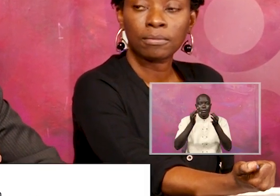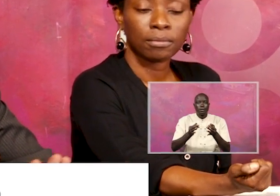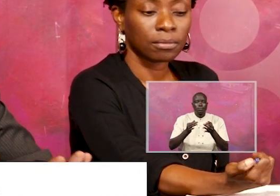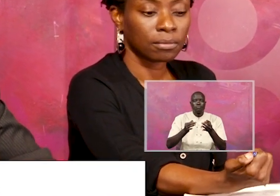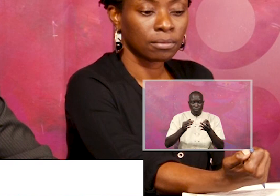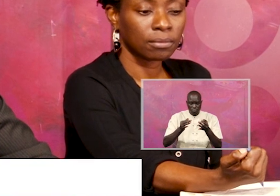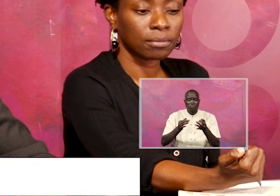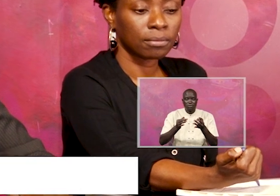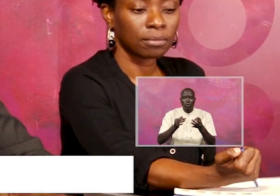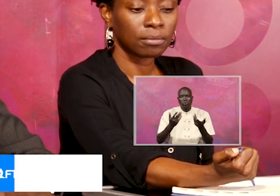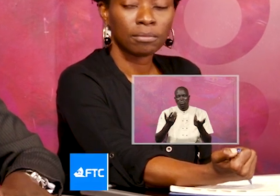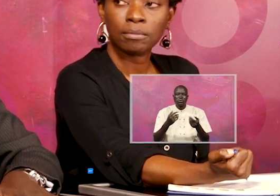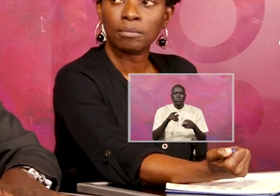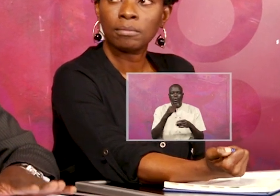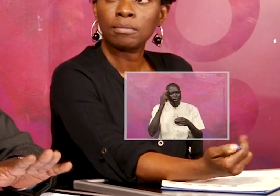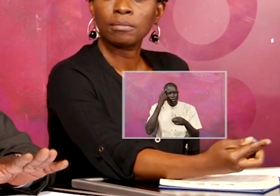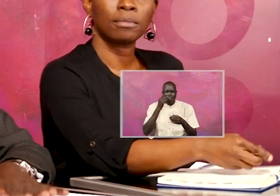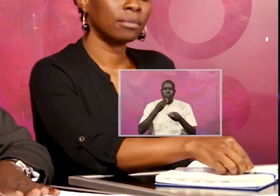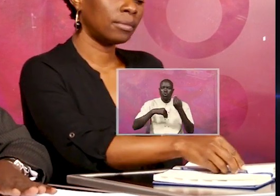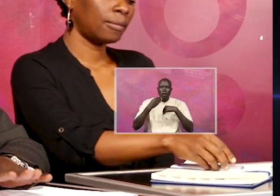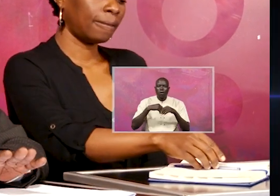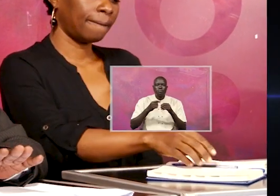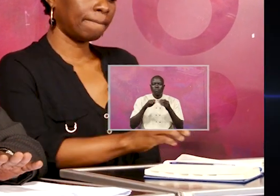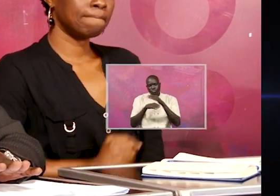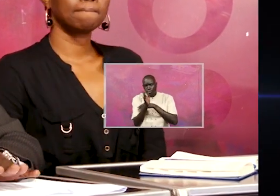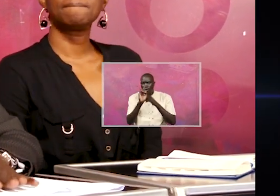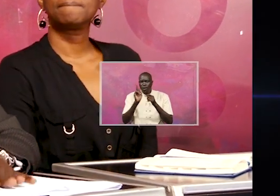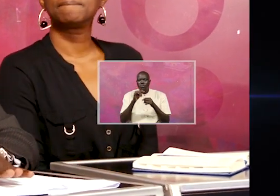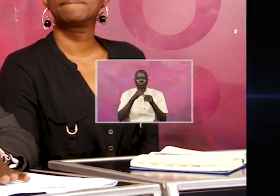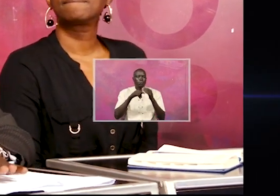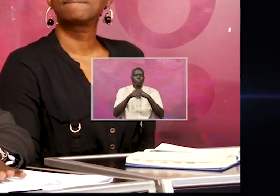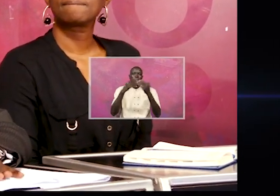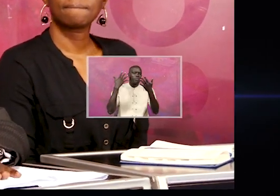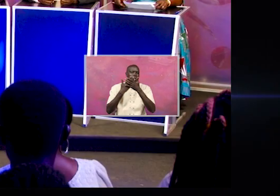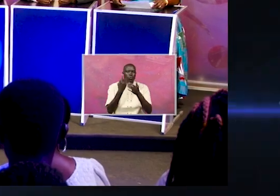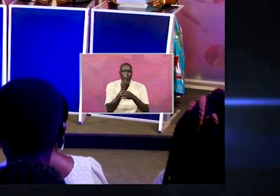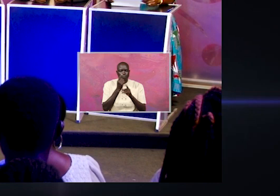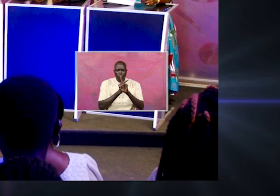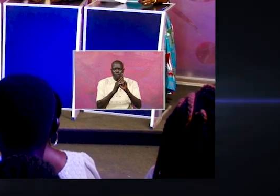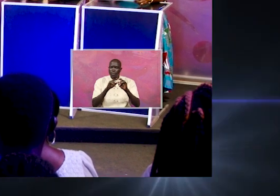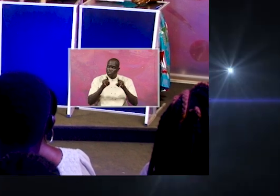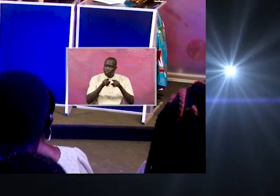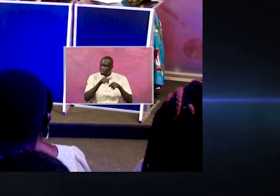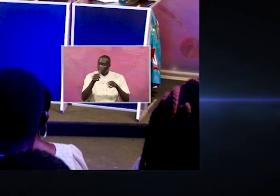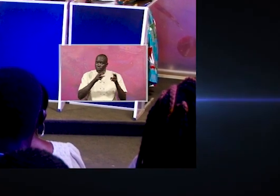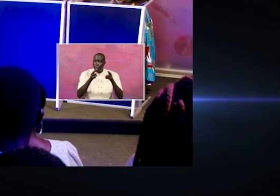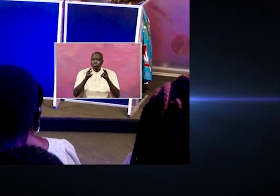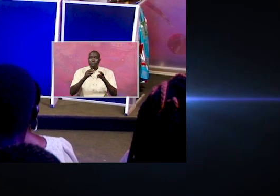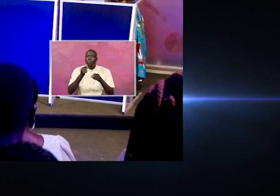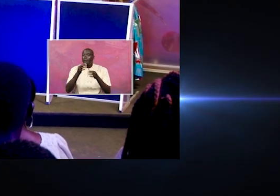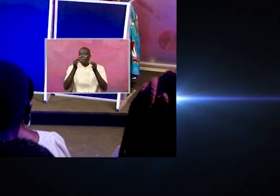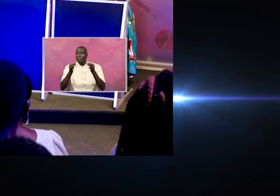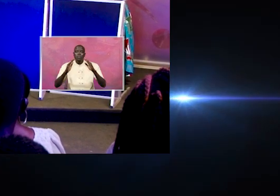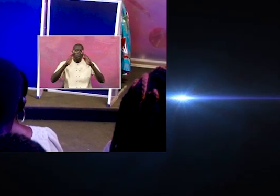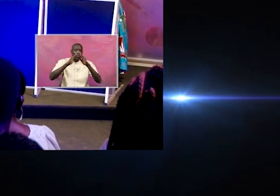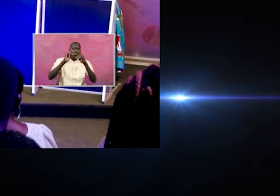sentence, where you go and serve a term of imprisonment, but there will be mechanisms put in place to recover the property that